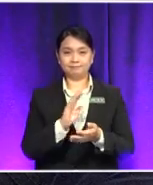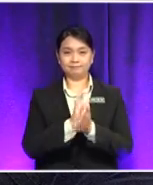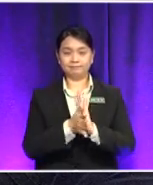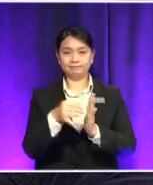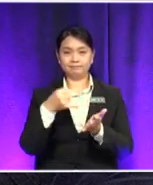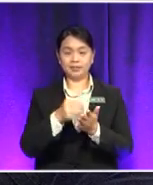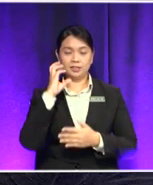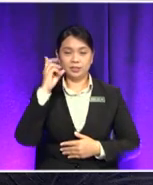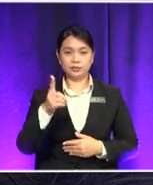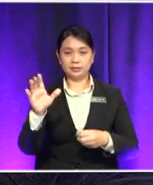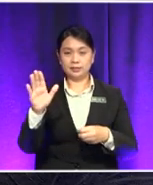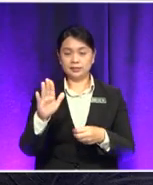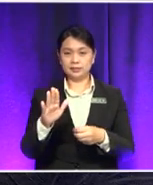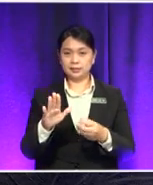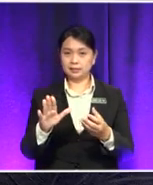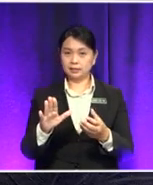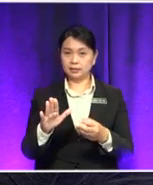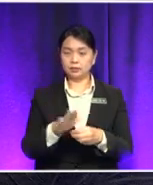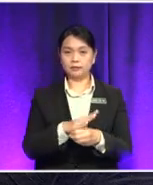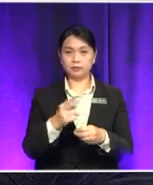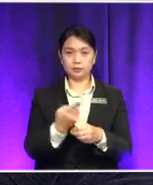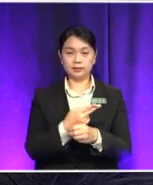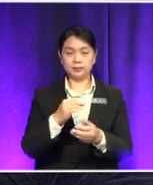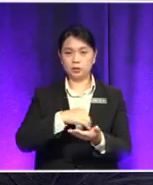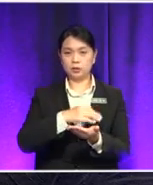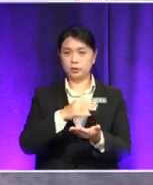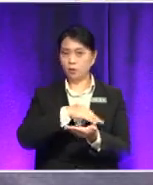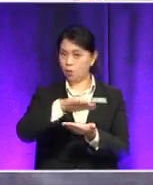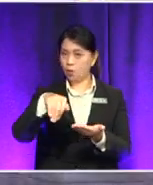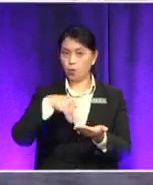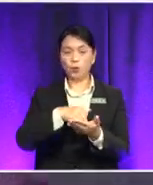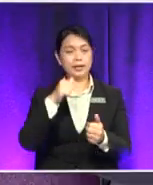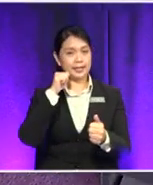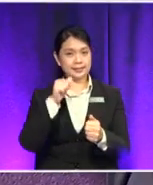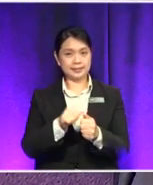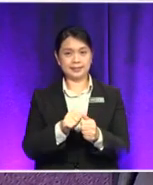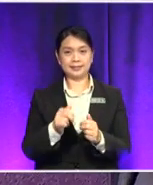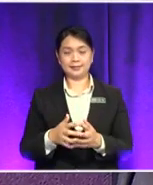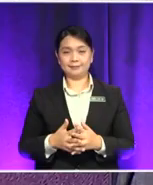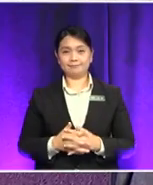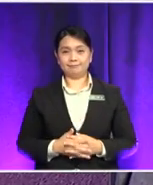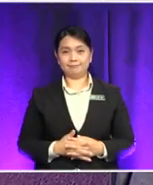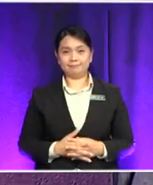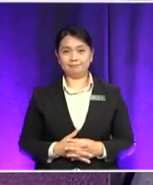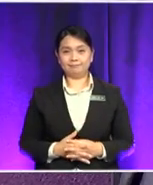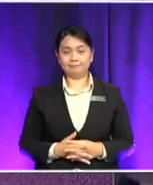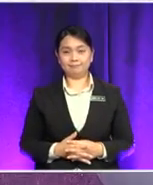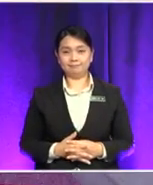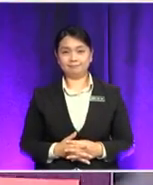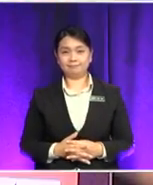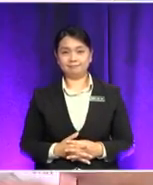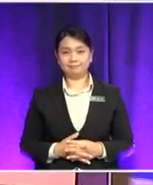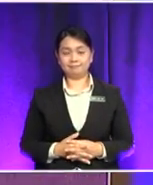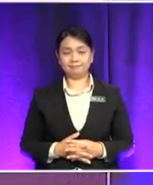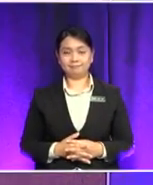the whole letter. Yeah. May I paste it up here then? Yes. Writes in a formal style. Wow. Great job. Well done. Well done